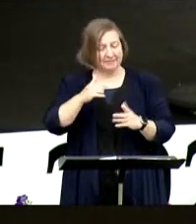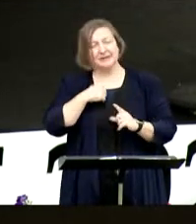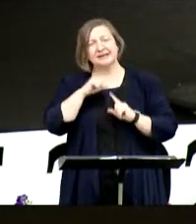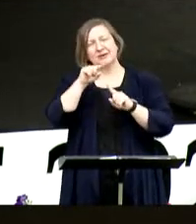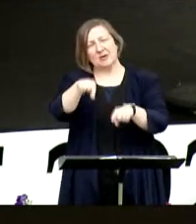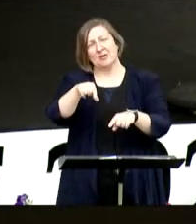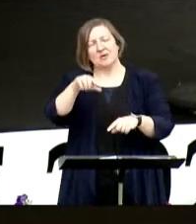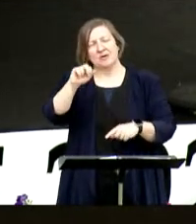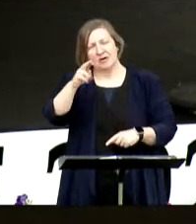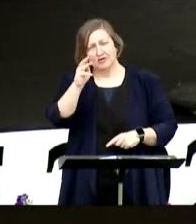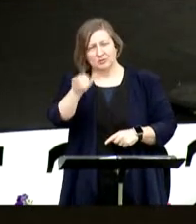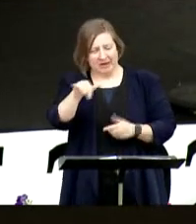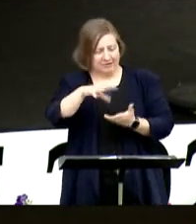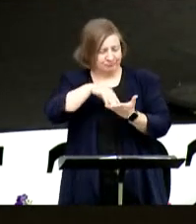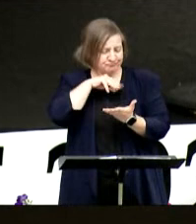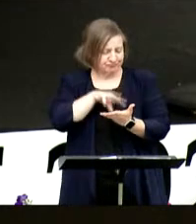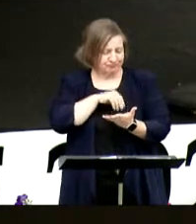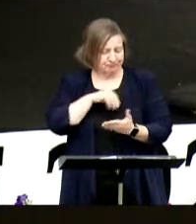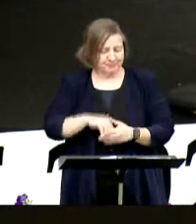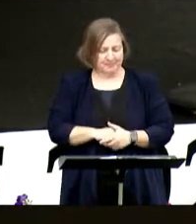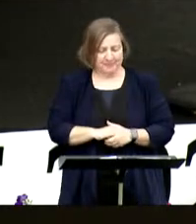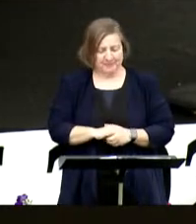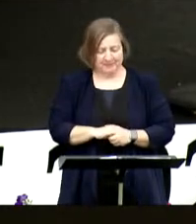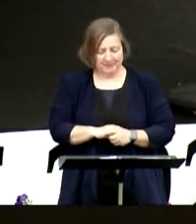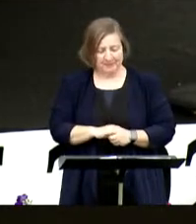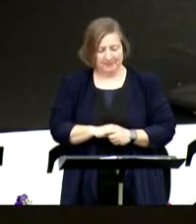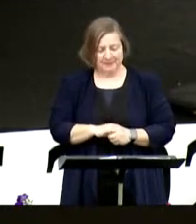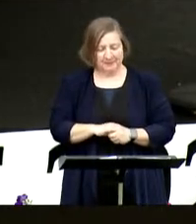to Archway and learn.